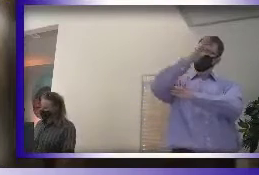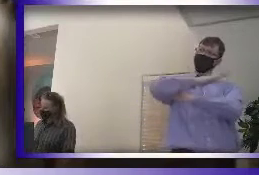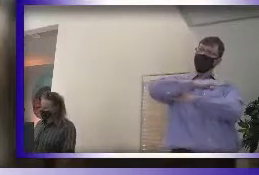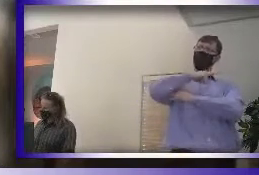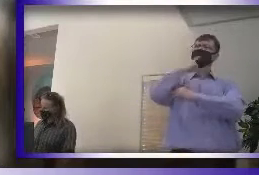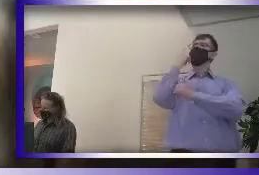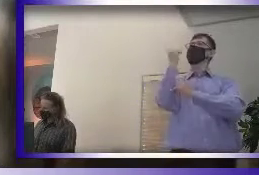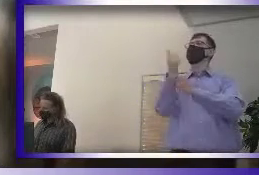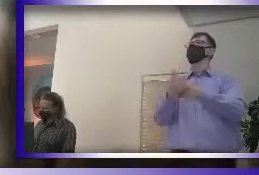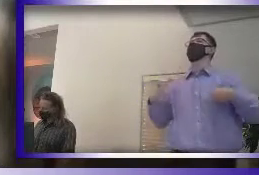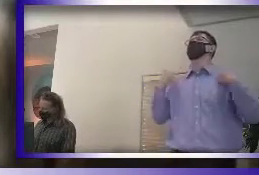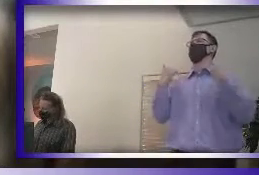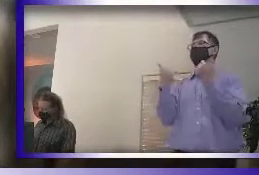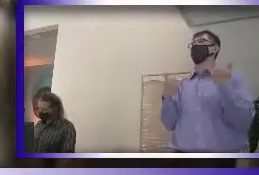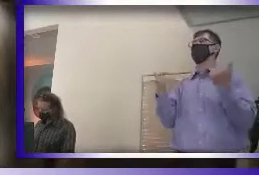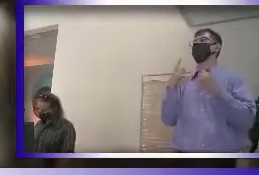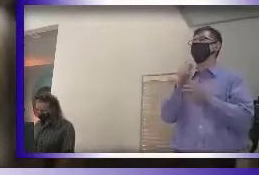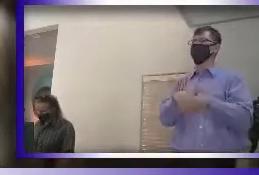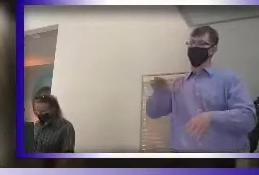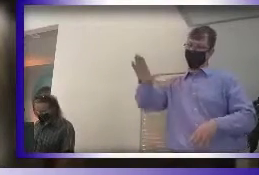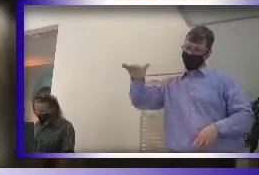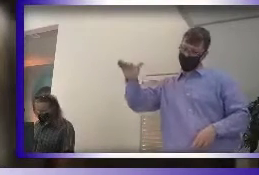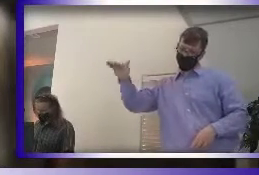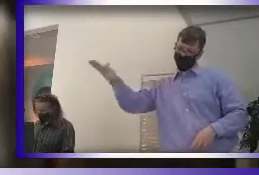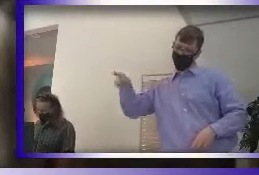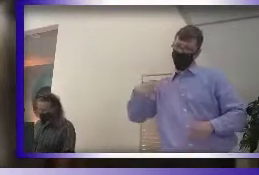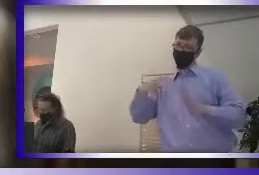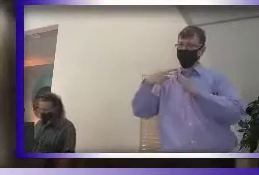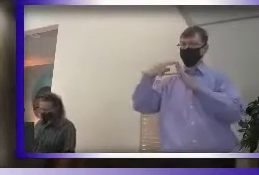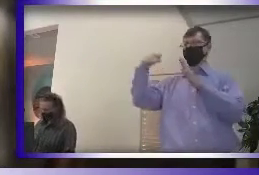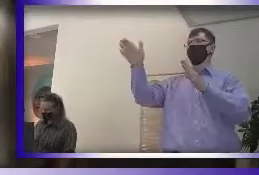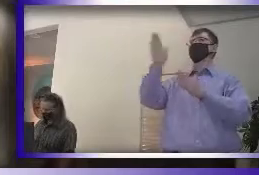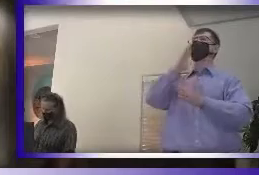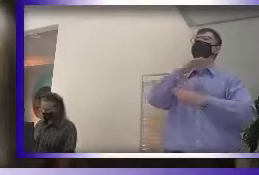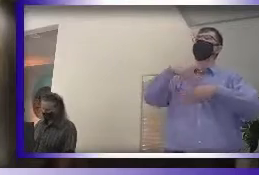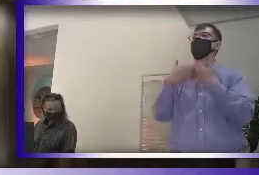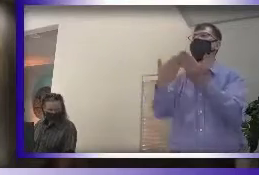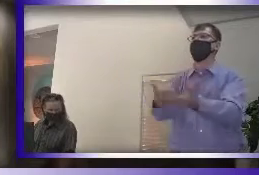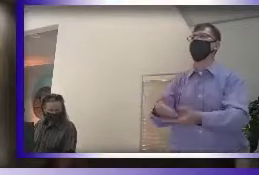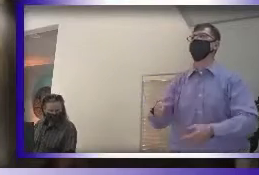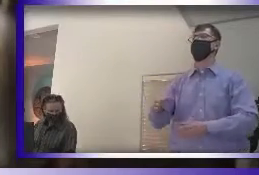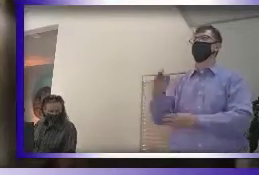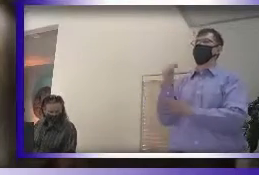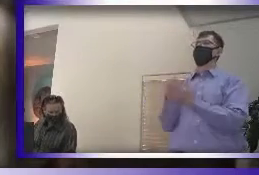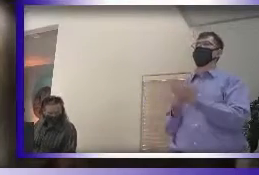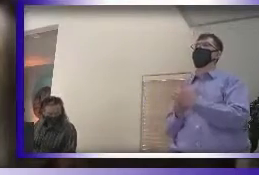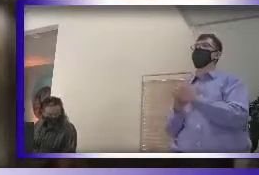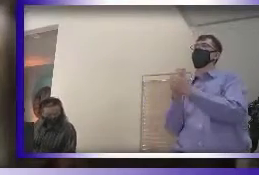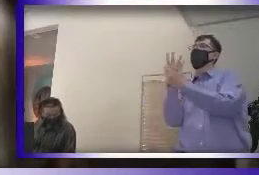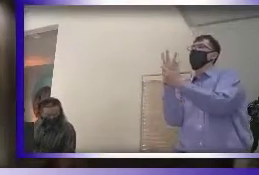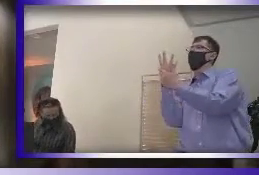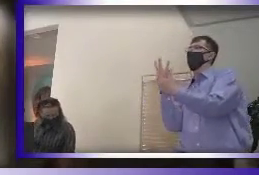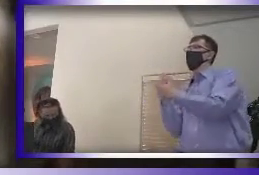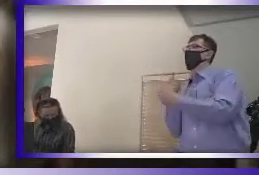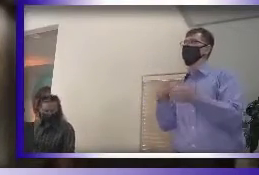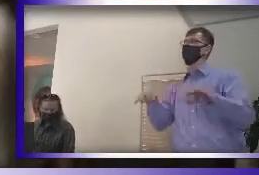sun to go around, or to appear to go around the earth, allows the earth to go around the sun every